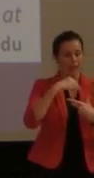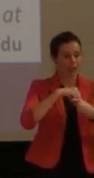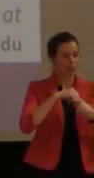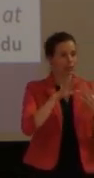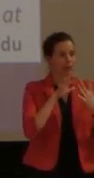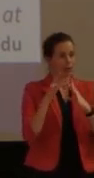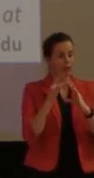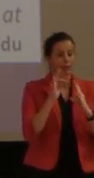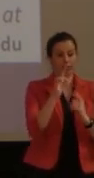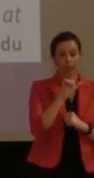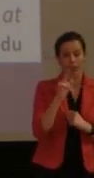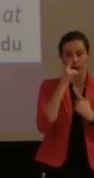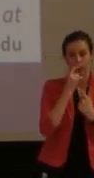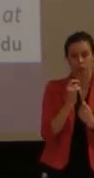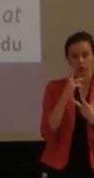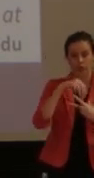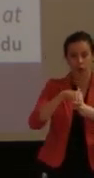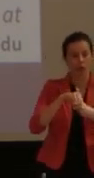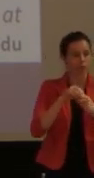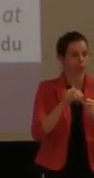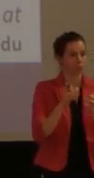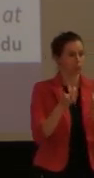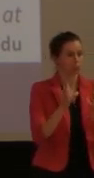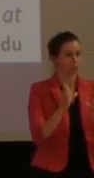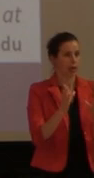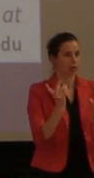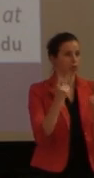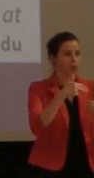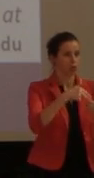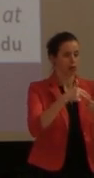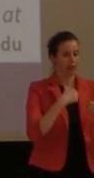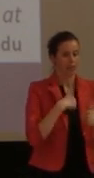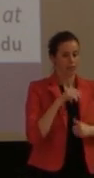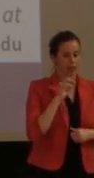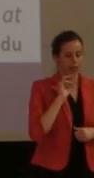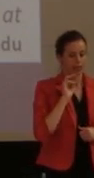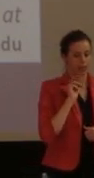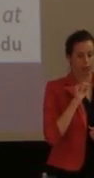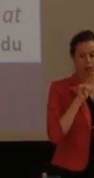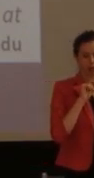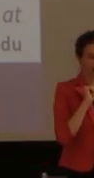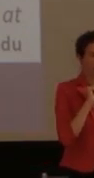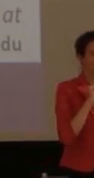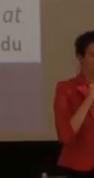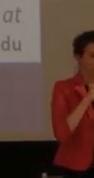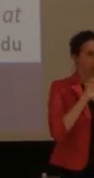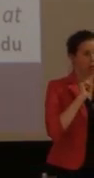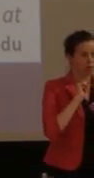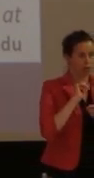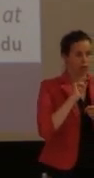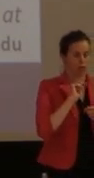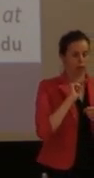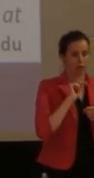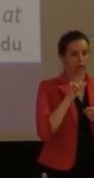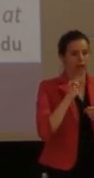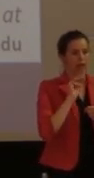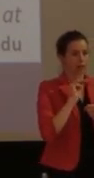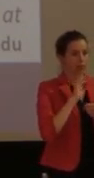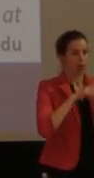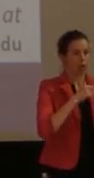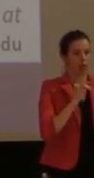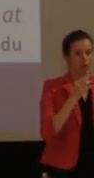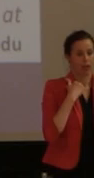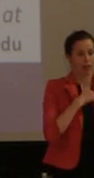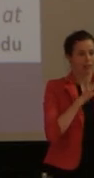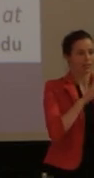who's interested in being involved, they can join. So we have something called the NNLM All of Us Community Engagement Network. And